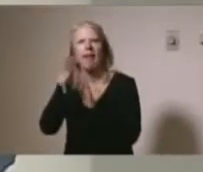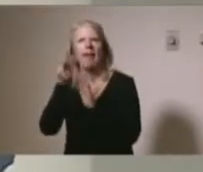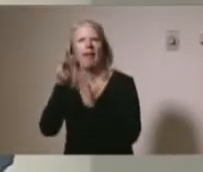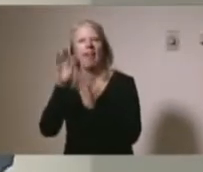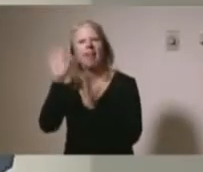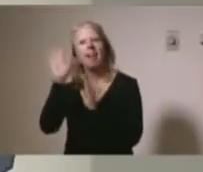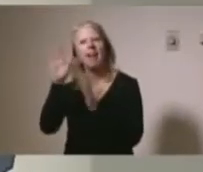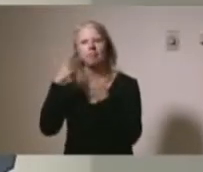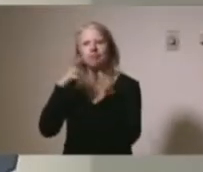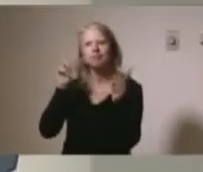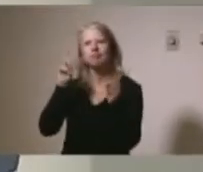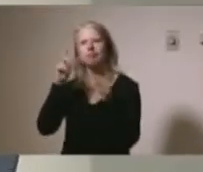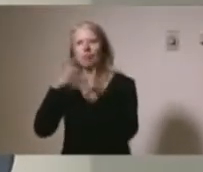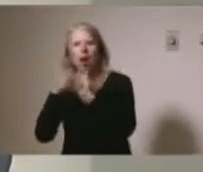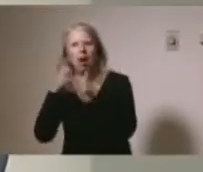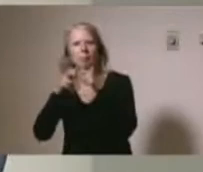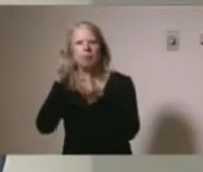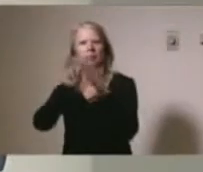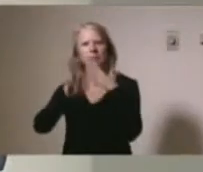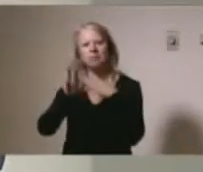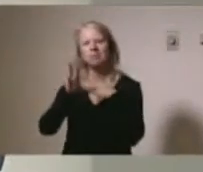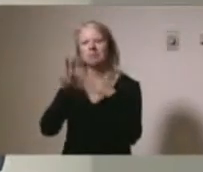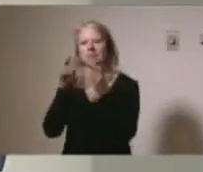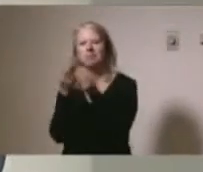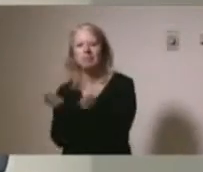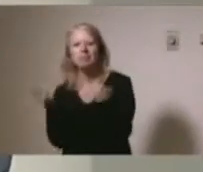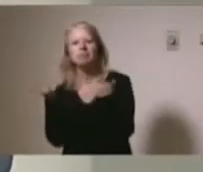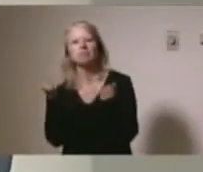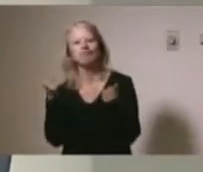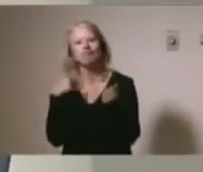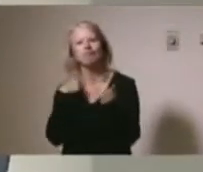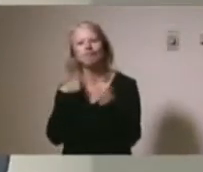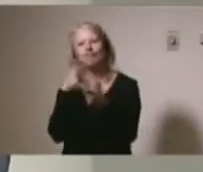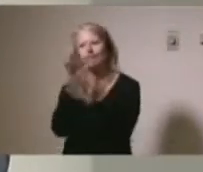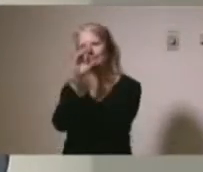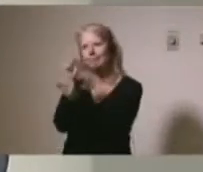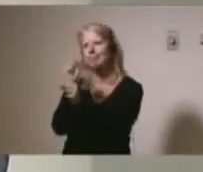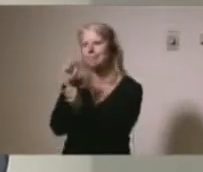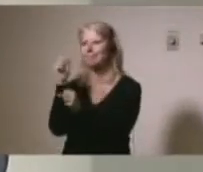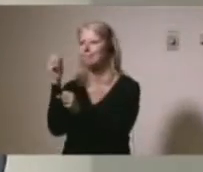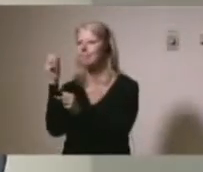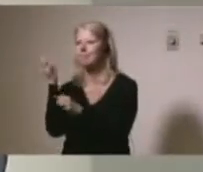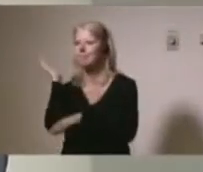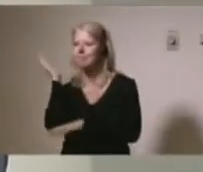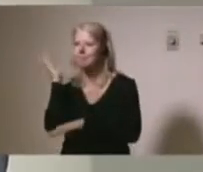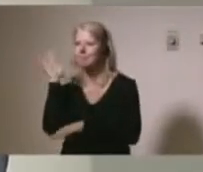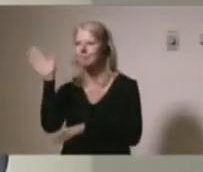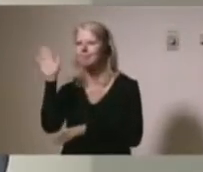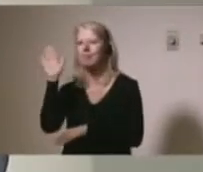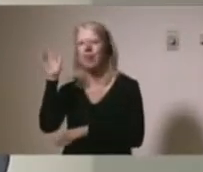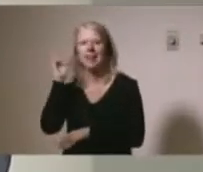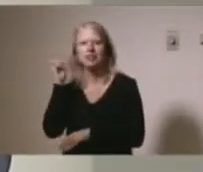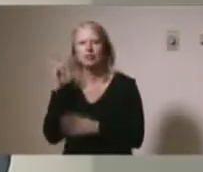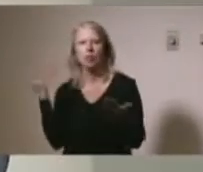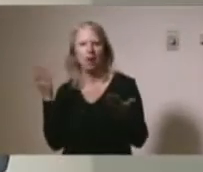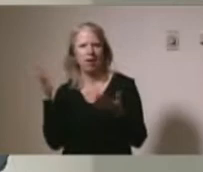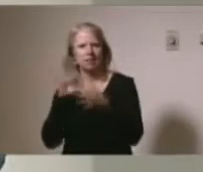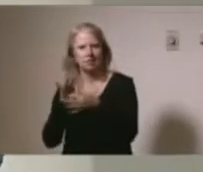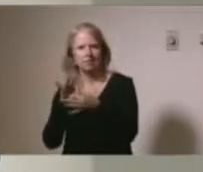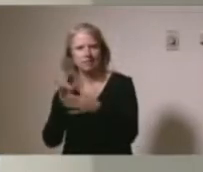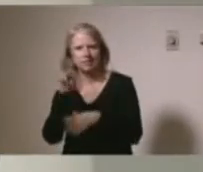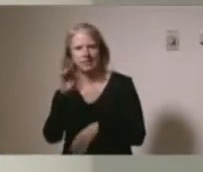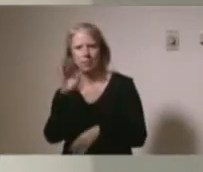it would be really interesting to see what is really the history of Kiwi Bank. And George,